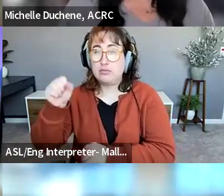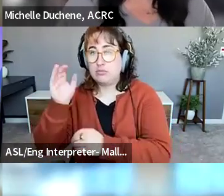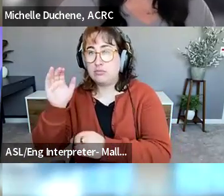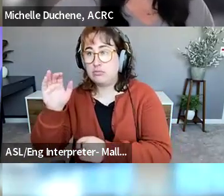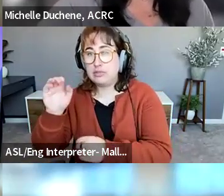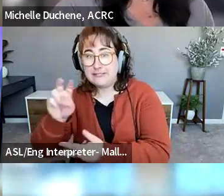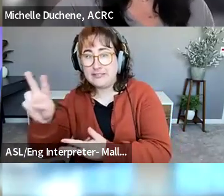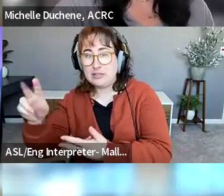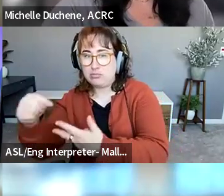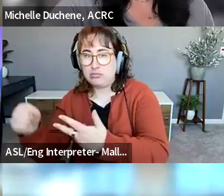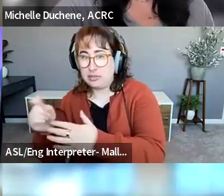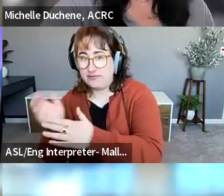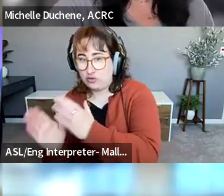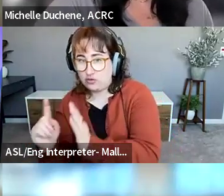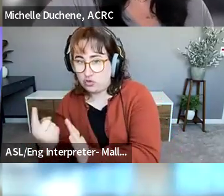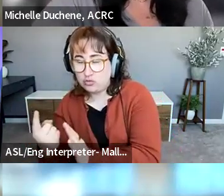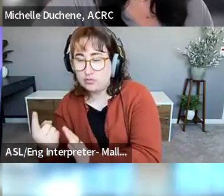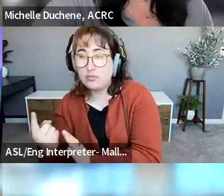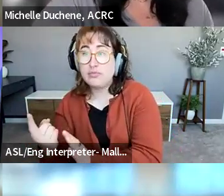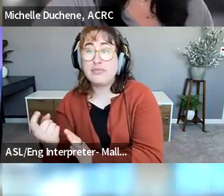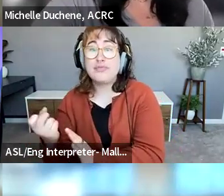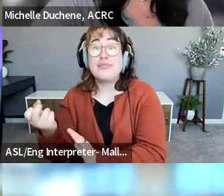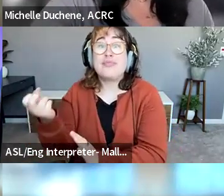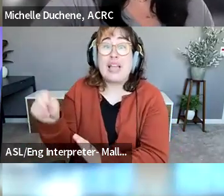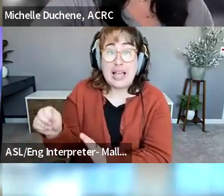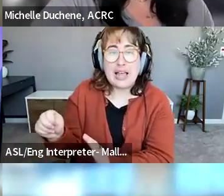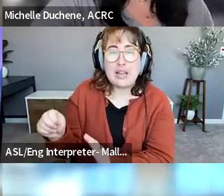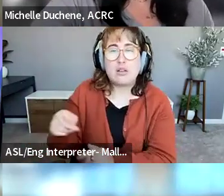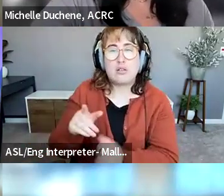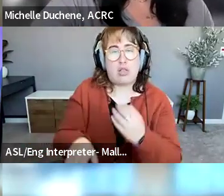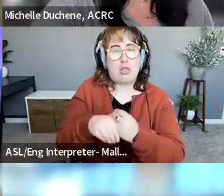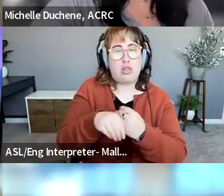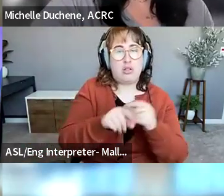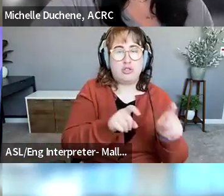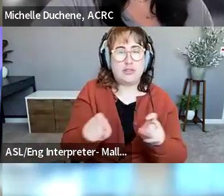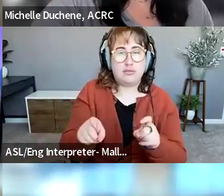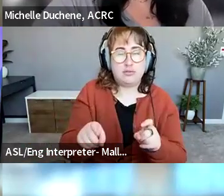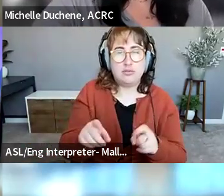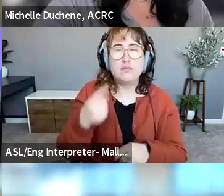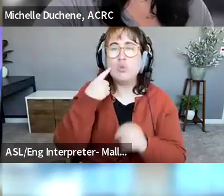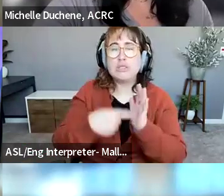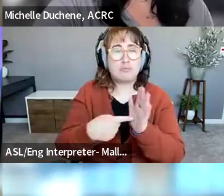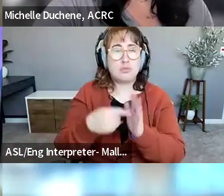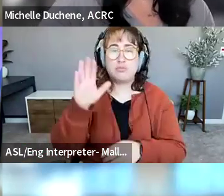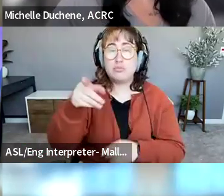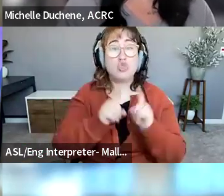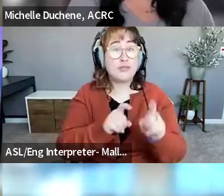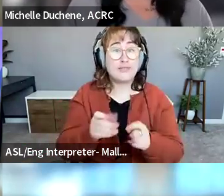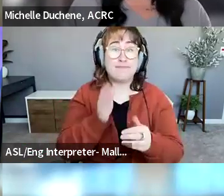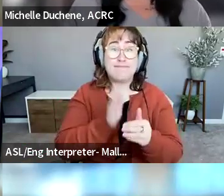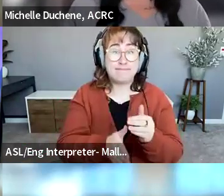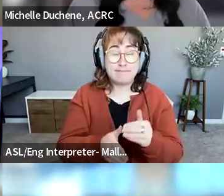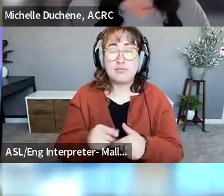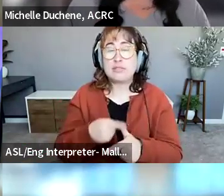first. And then on top of those things, that's when you are doing these additional ones as well. So let's say you do the survey, let's say you